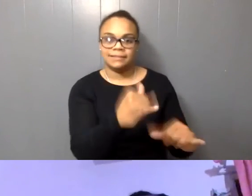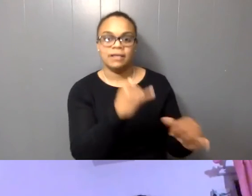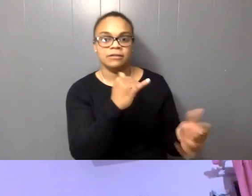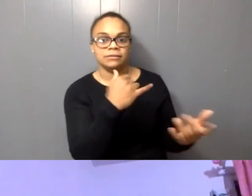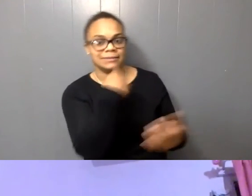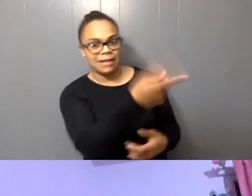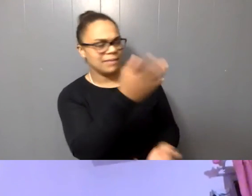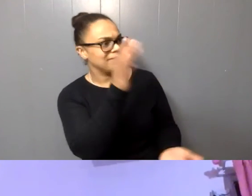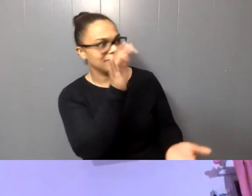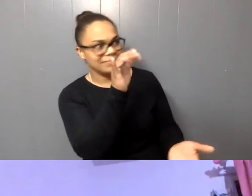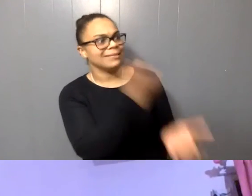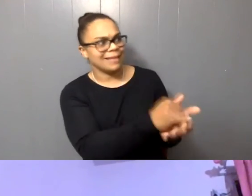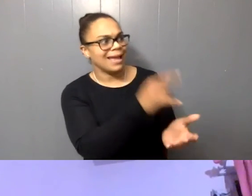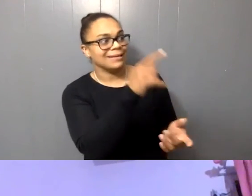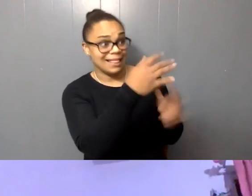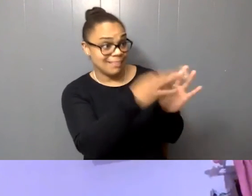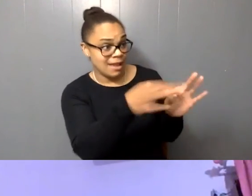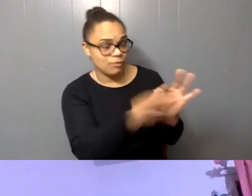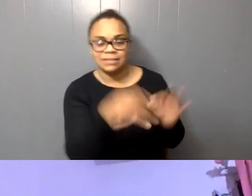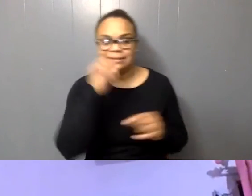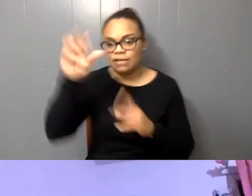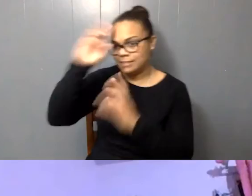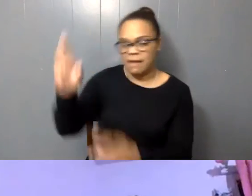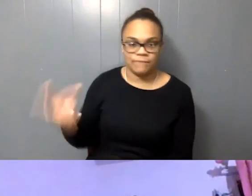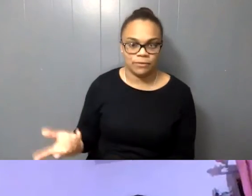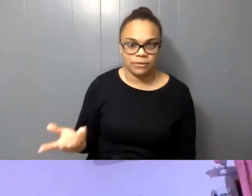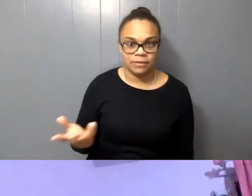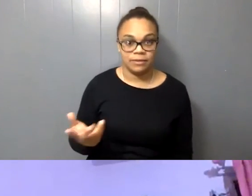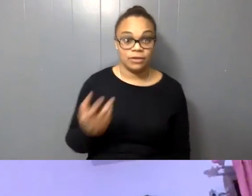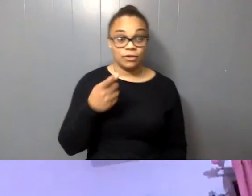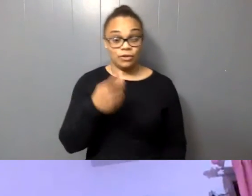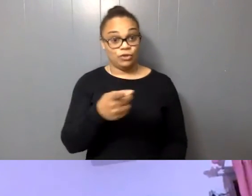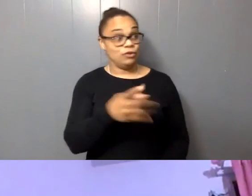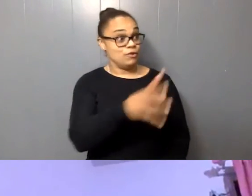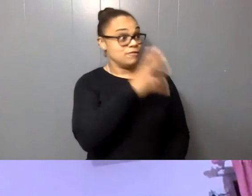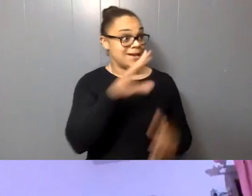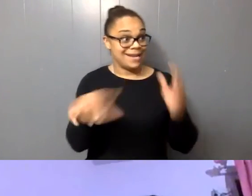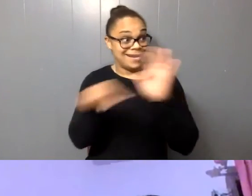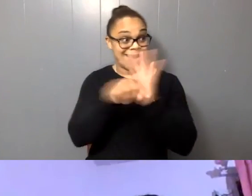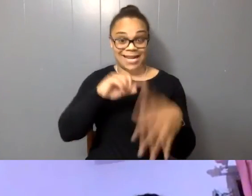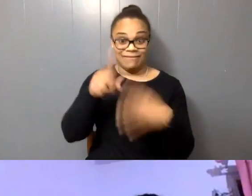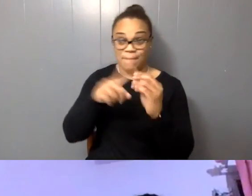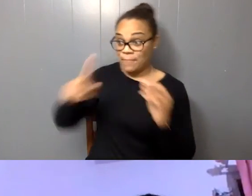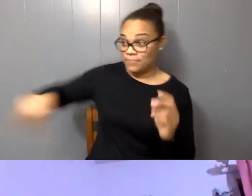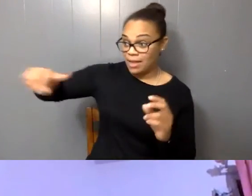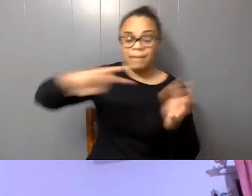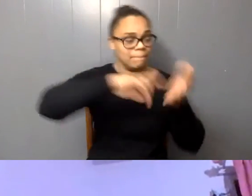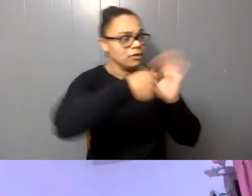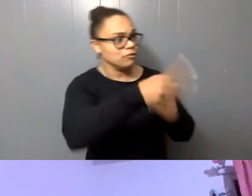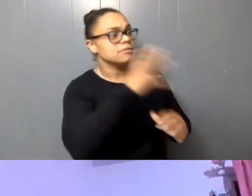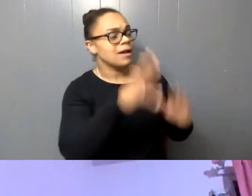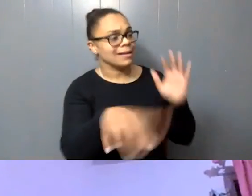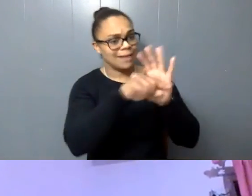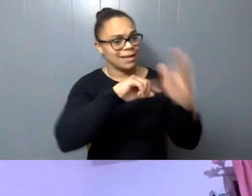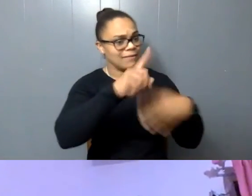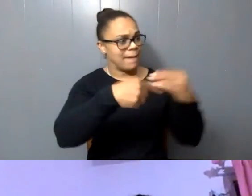disrespectful. And I feel like you talking down on them is also you talking down on me because I'm with them. So that's one